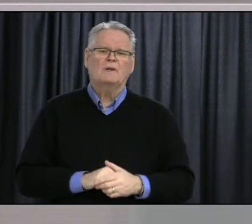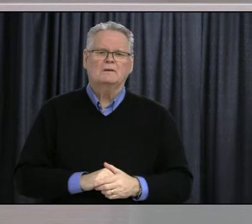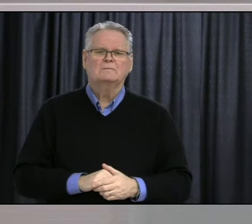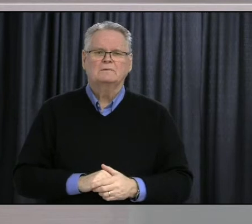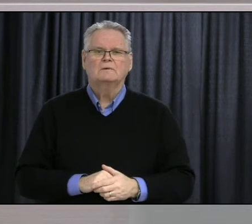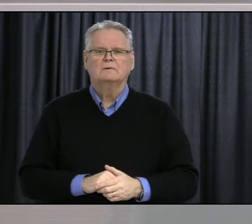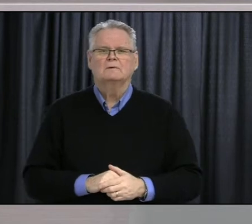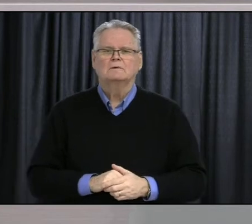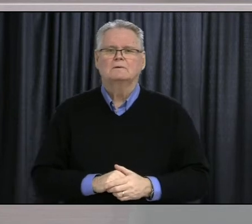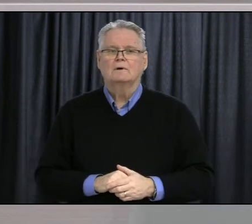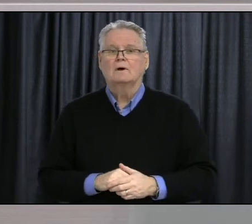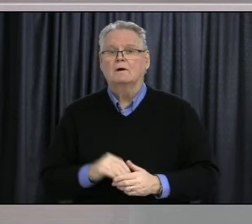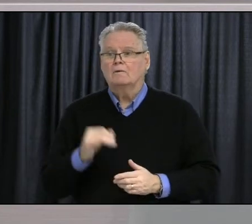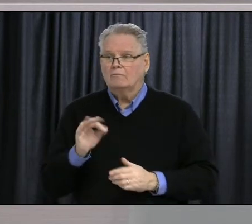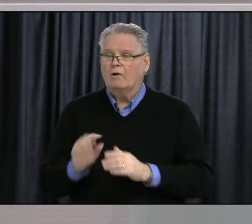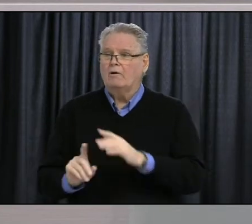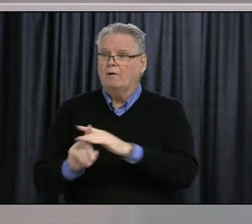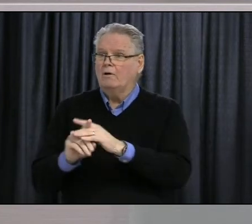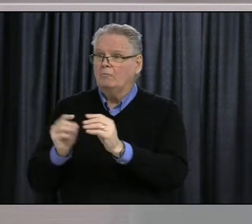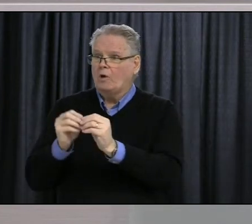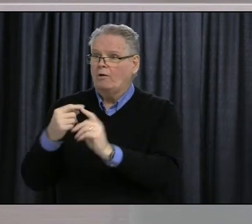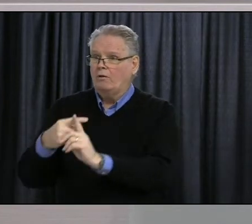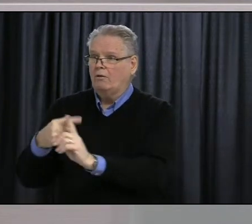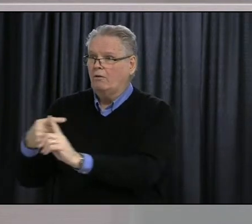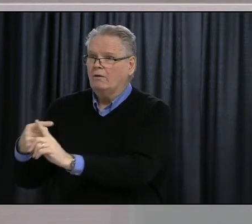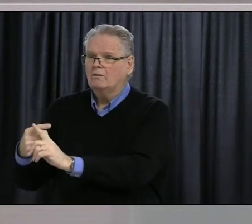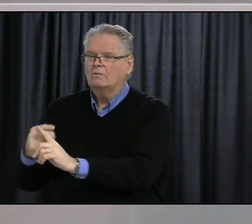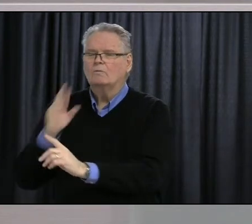are from Kellyanne Roberts with NTV. Please go ahead.